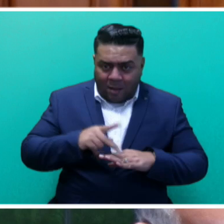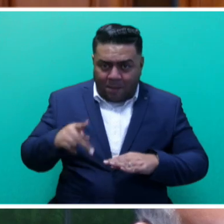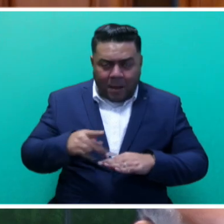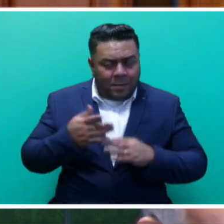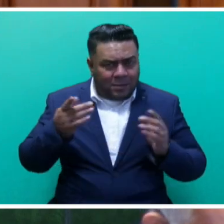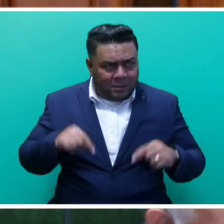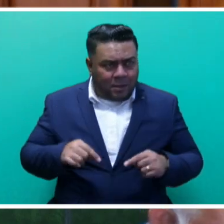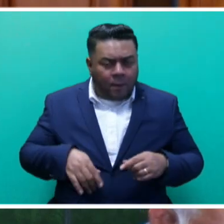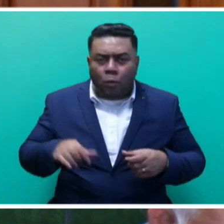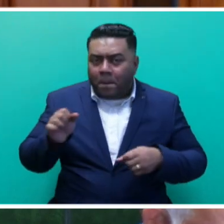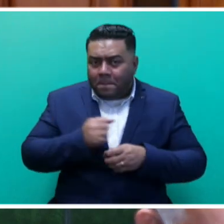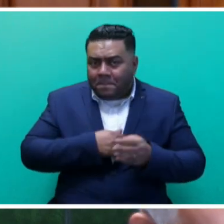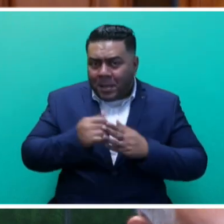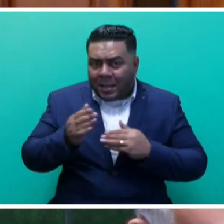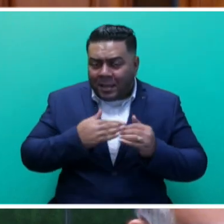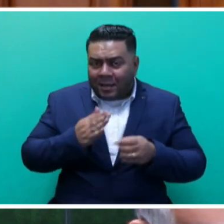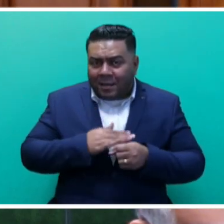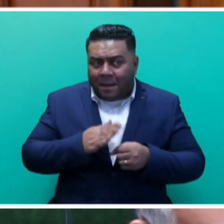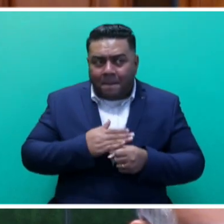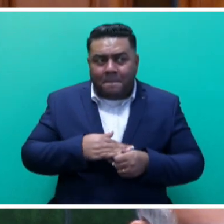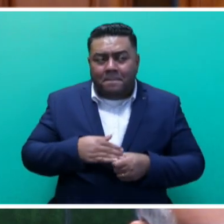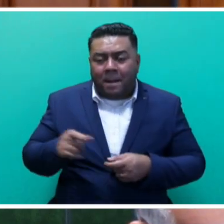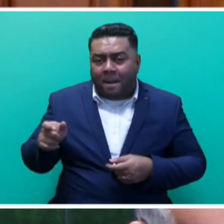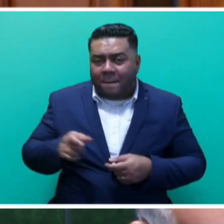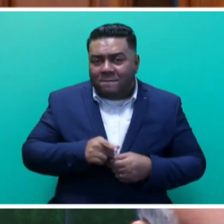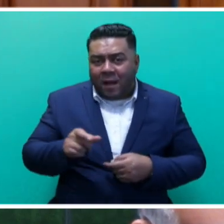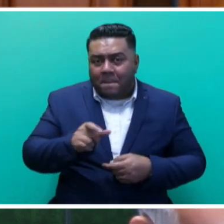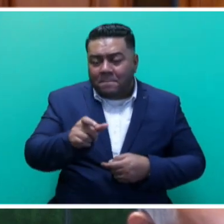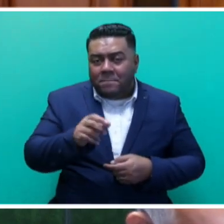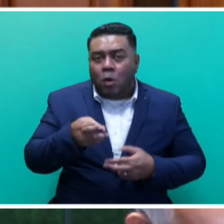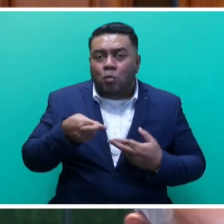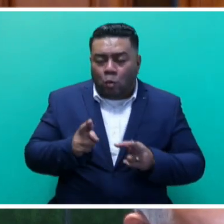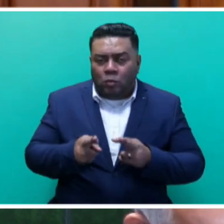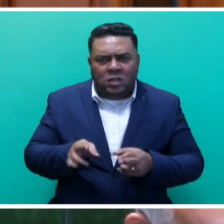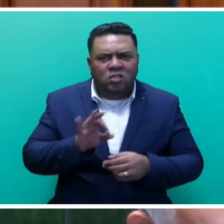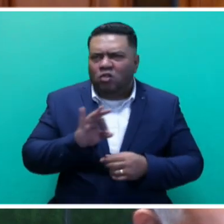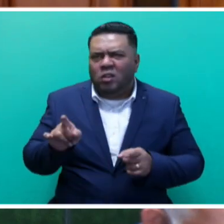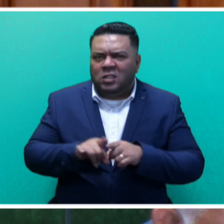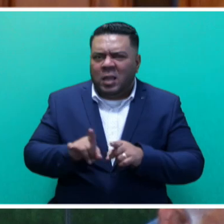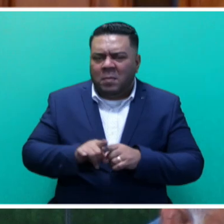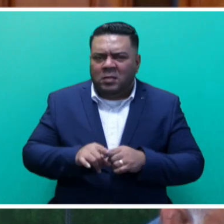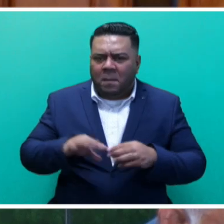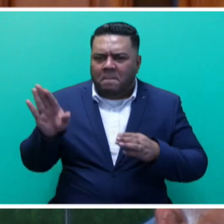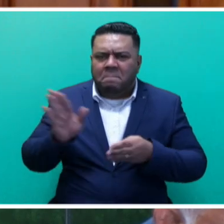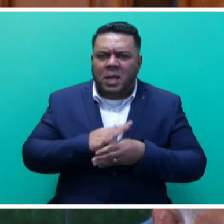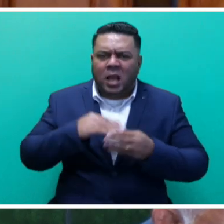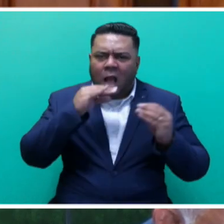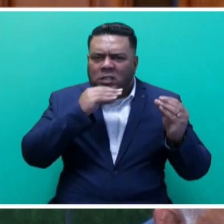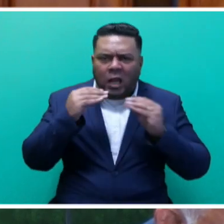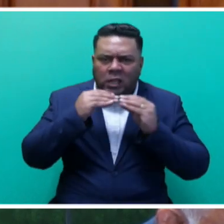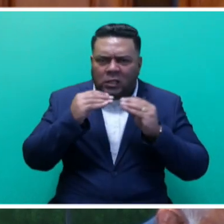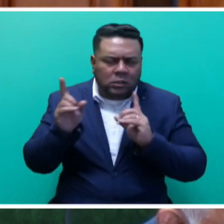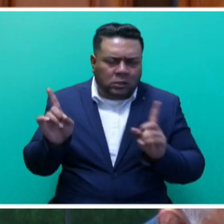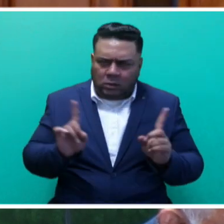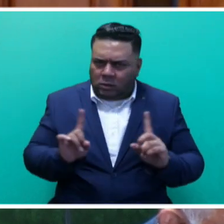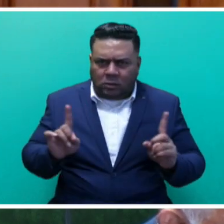building farm roads is not like making sandwiches. It's not that easy. You first